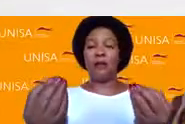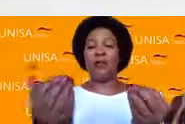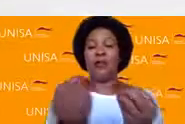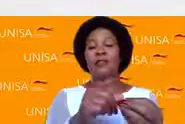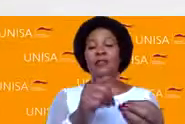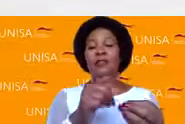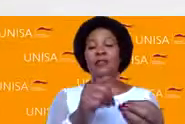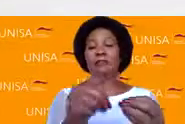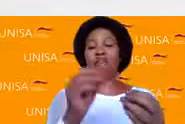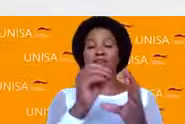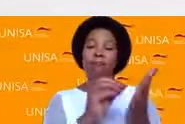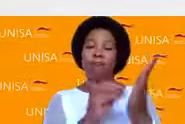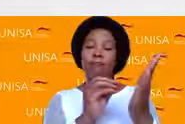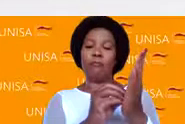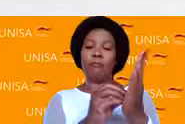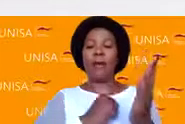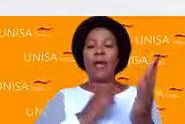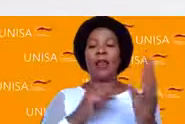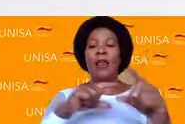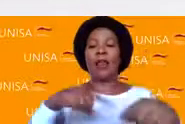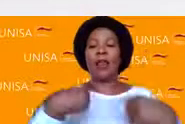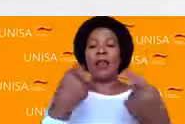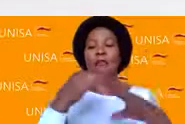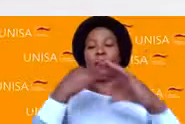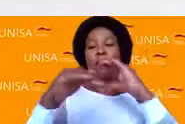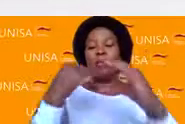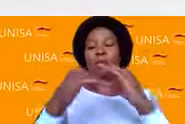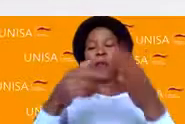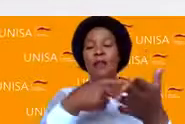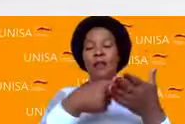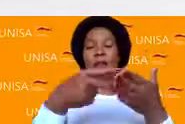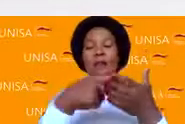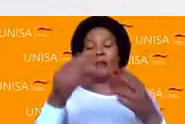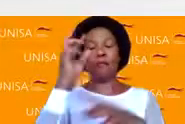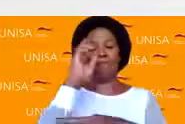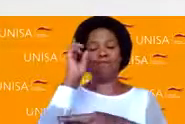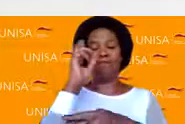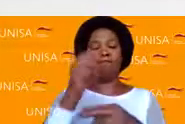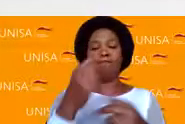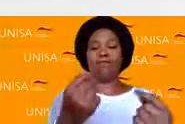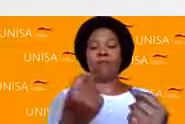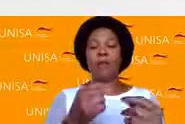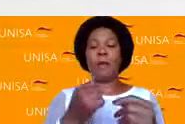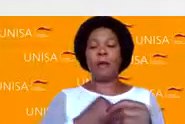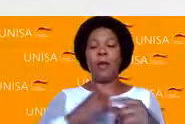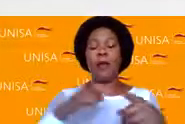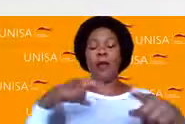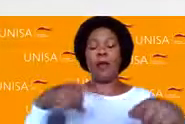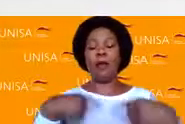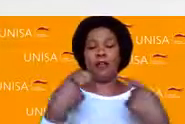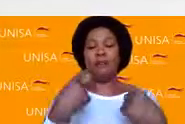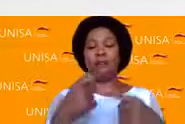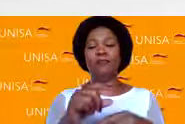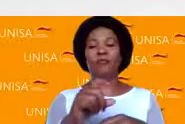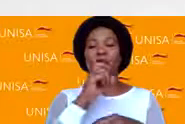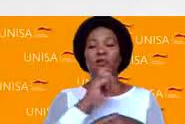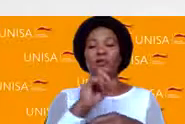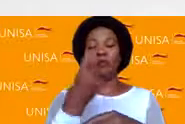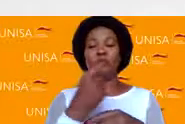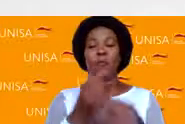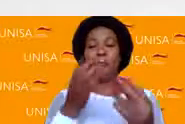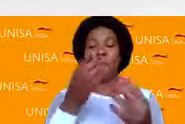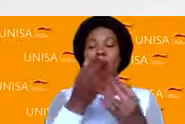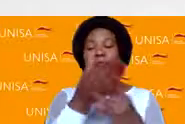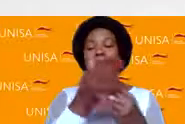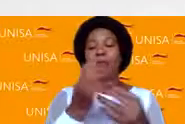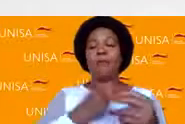type in the MyLife email address. So remember, the full MyLife email address you only use to access your MyLife, but